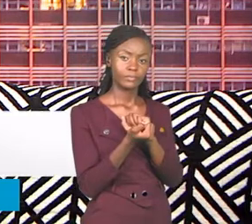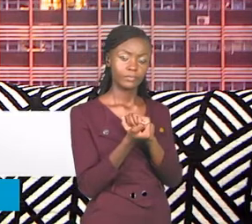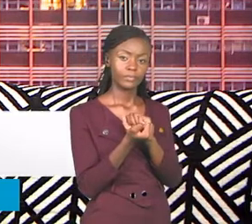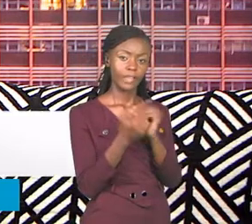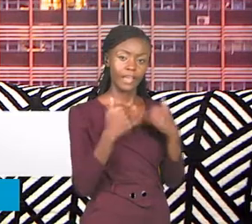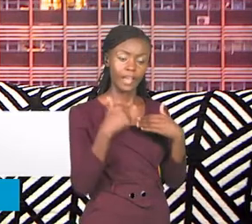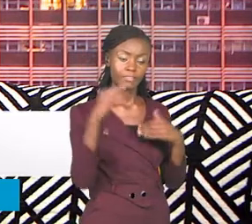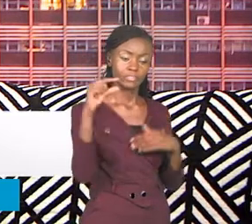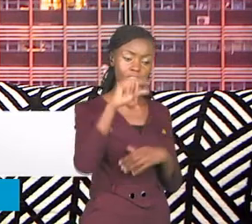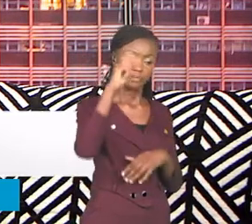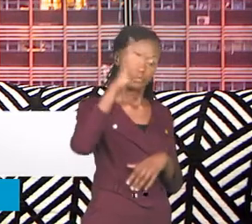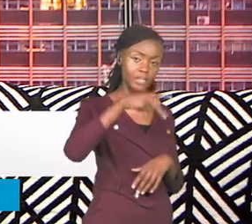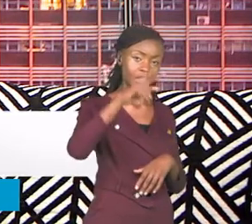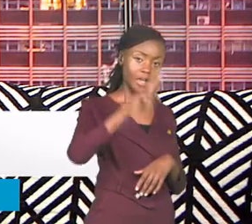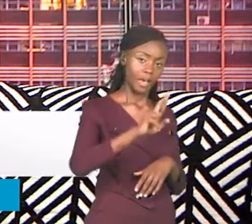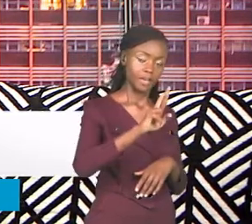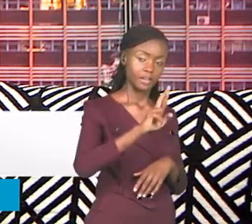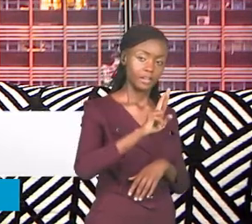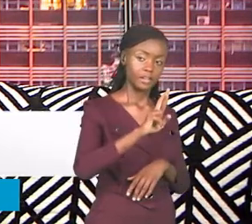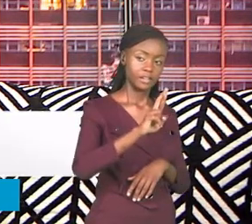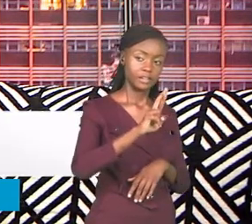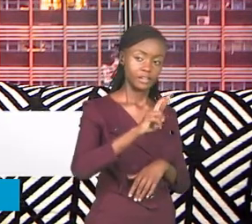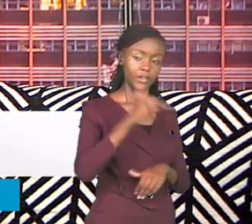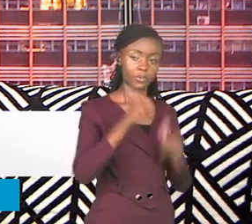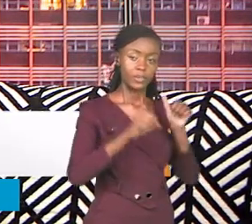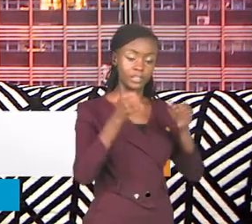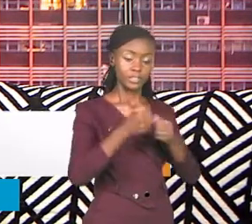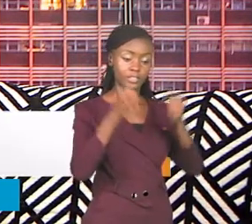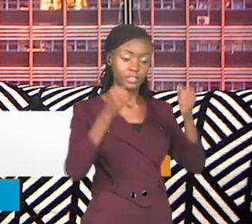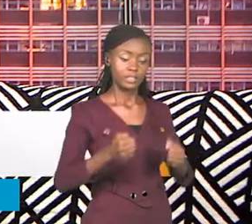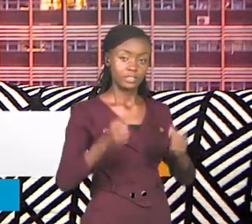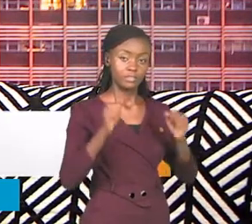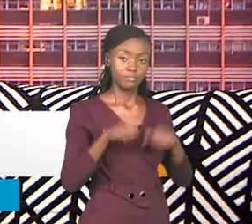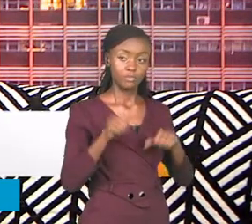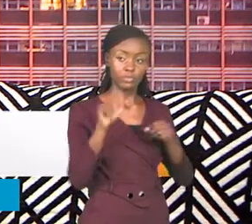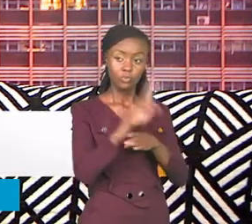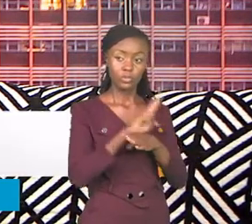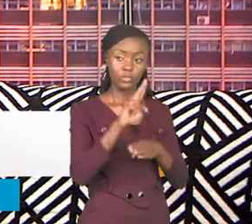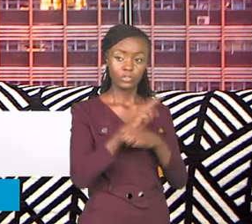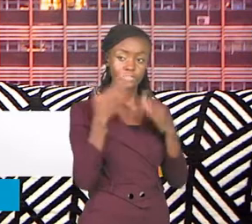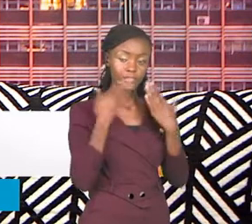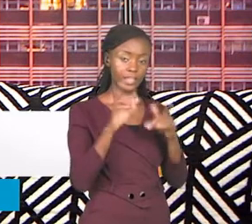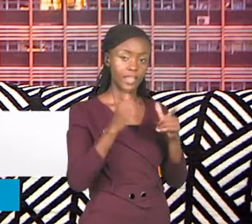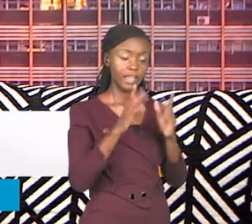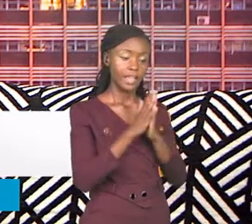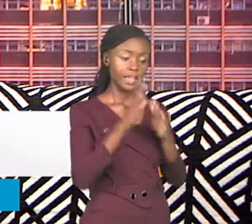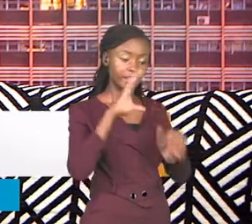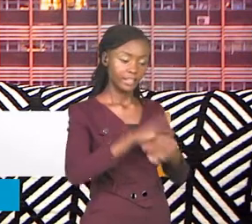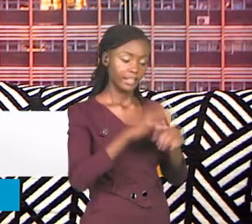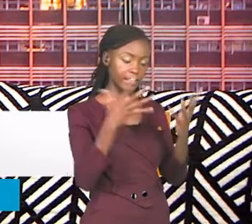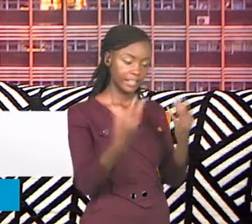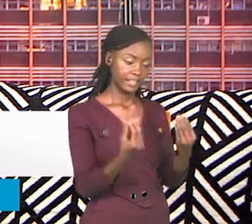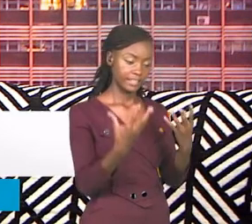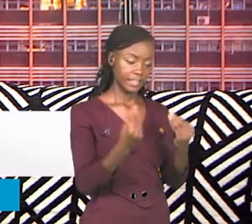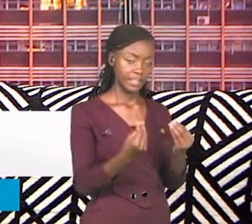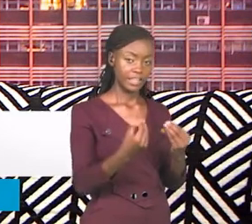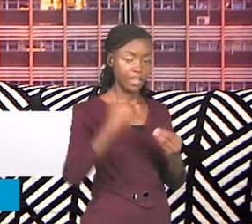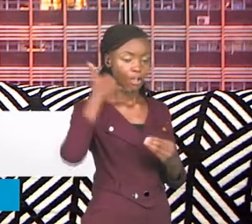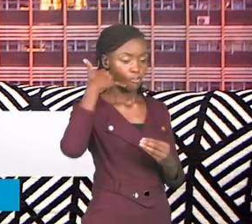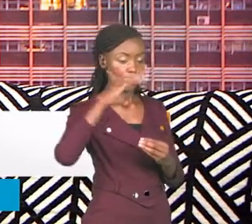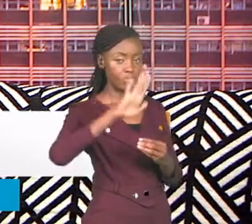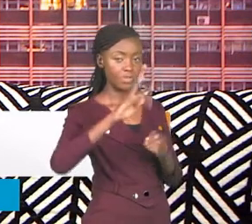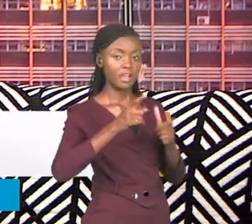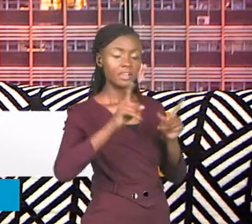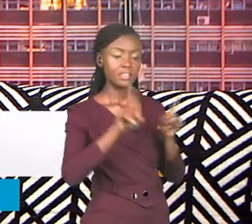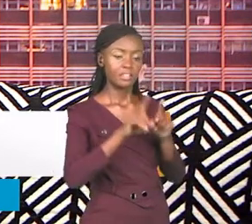a GPR kind of system, which you can access very easily on your phone. Mm-hmm. It will be alerting you on